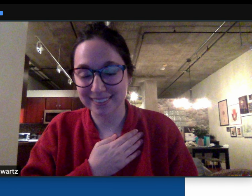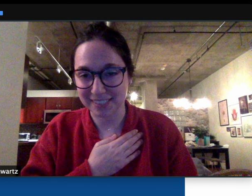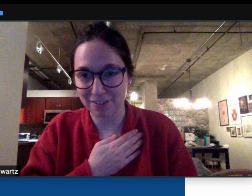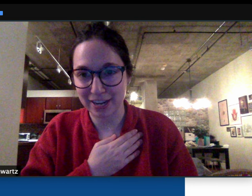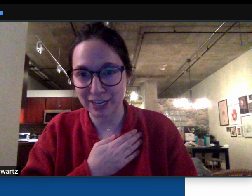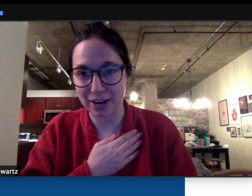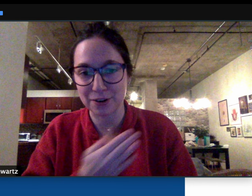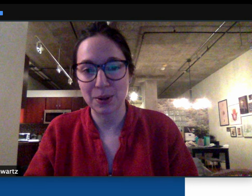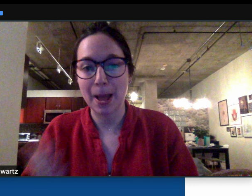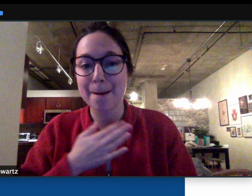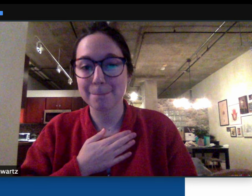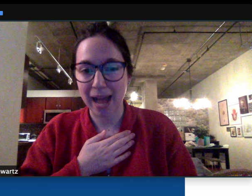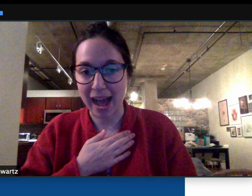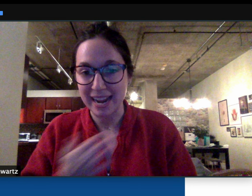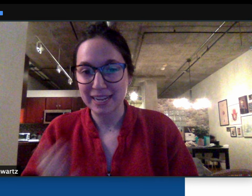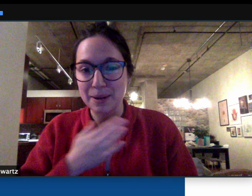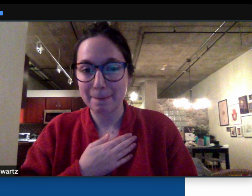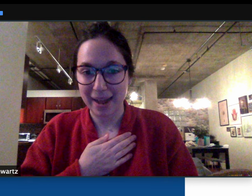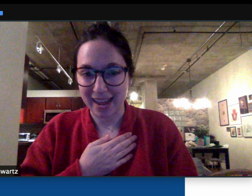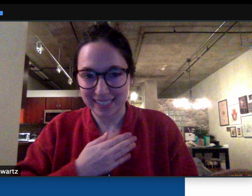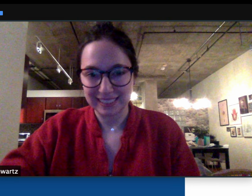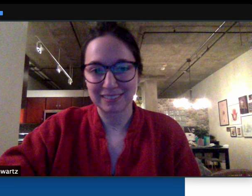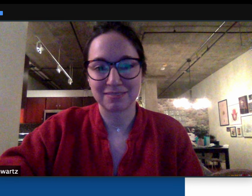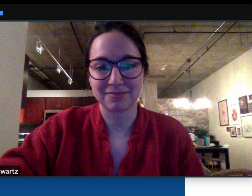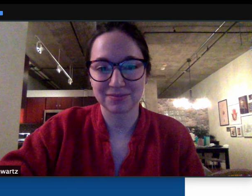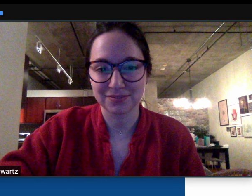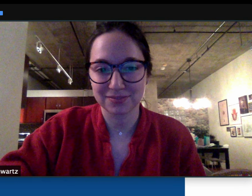My, get ready, go.